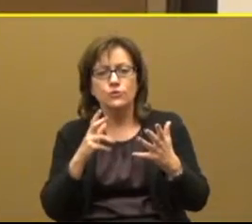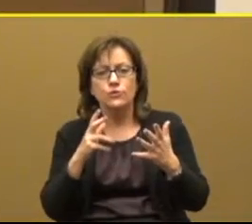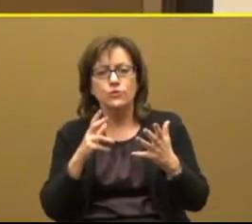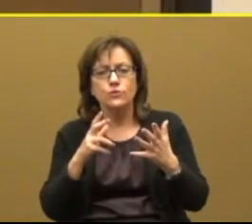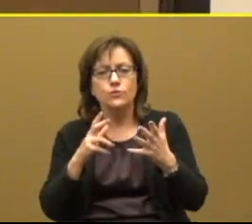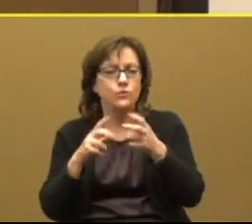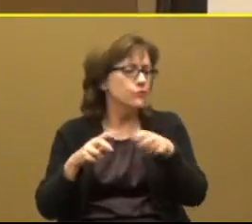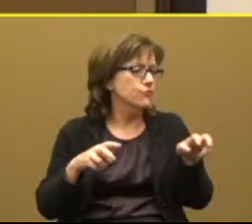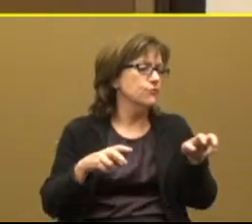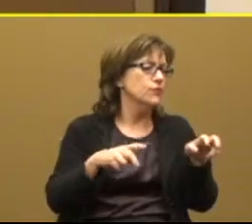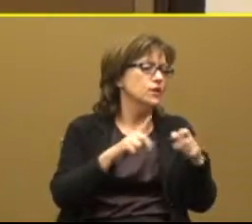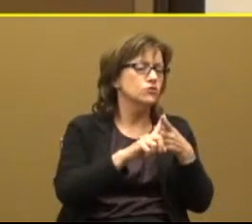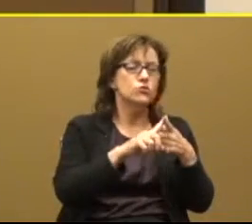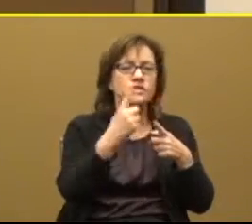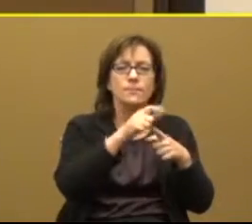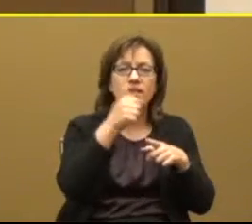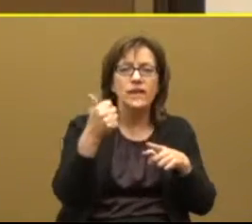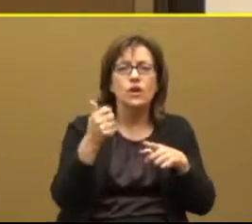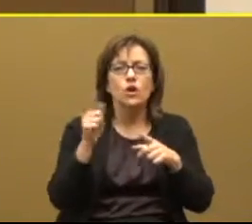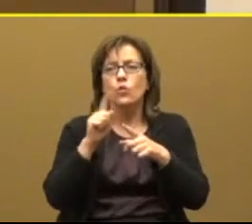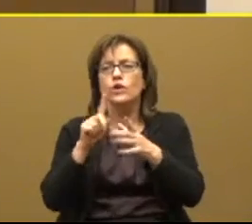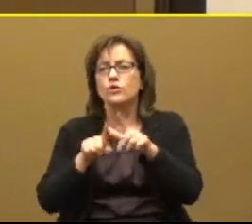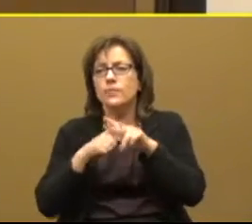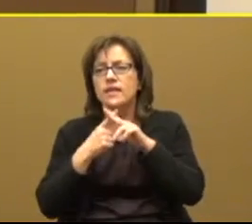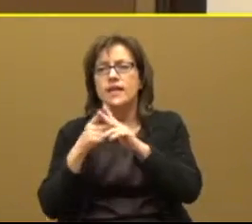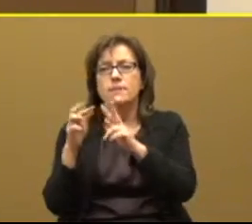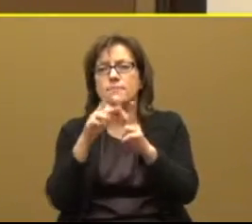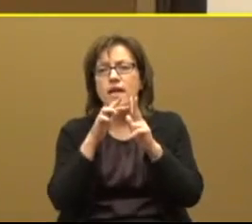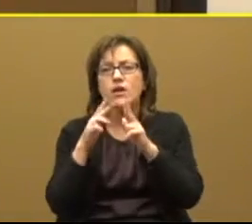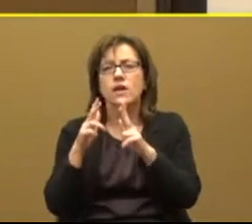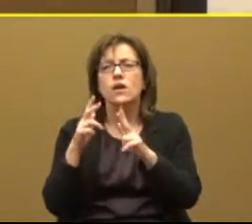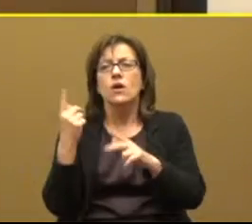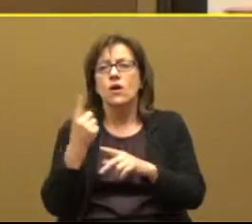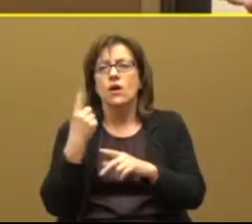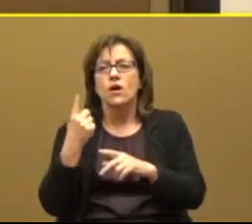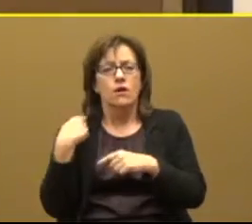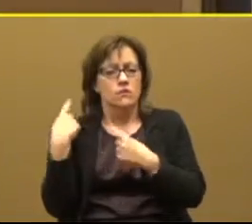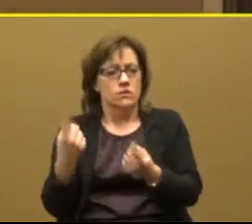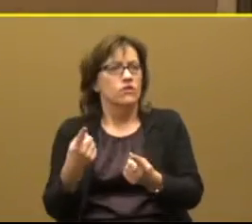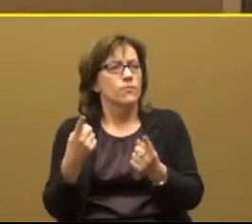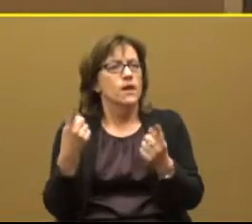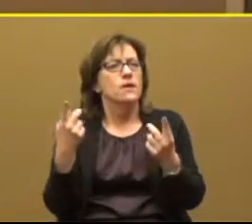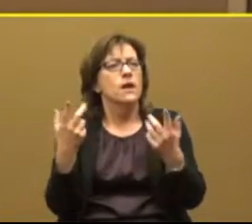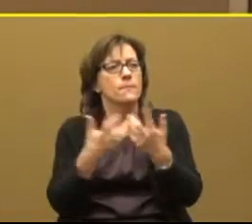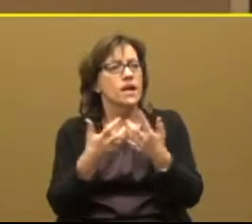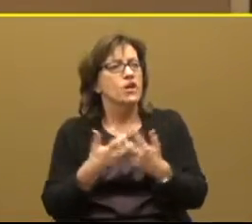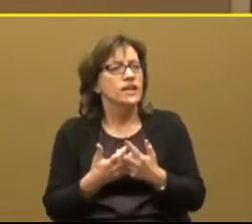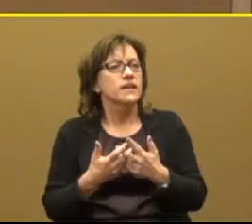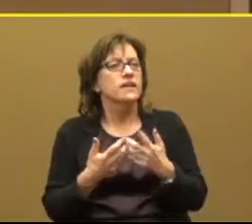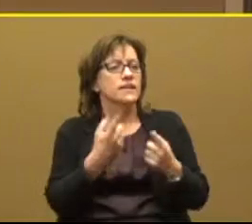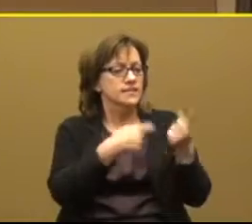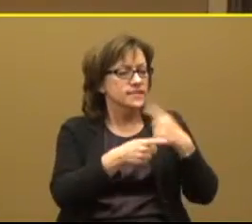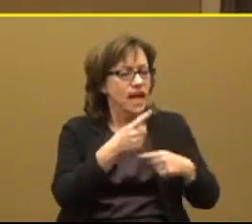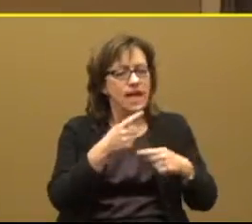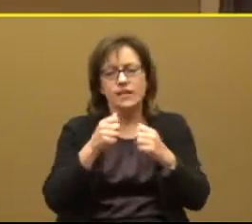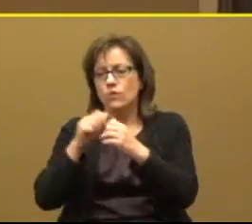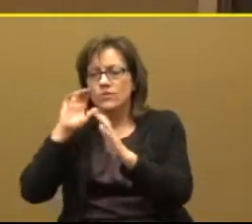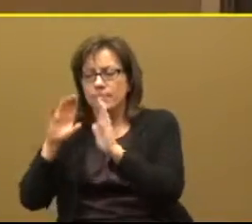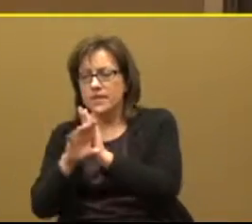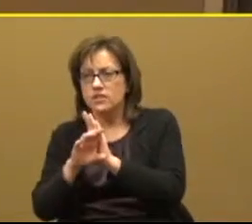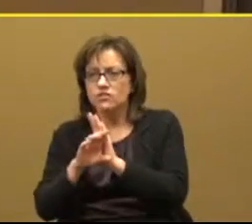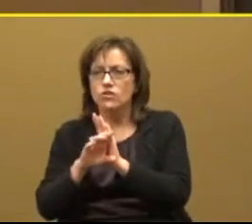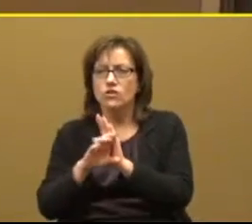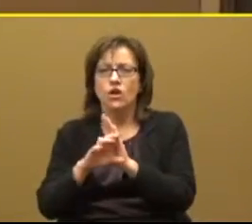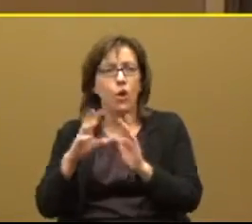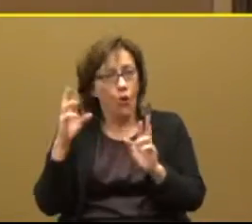something else? Where do you begin pairing? So all along you've been pairing sign, right? So hopefully they're using